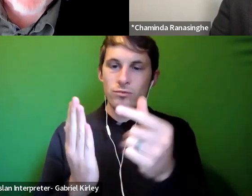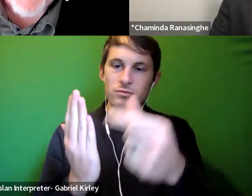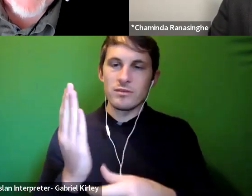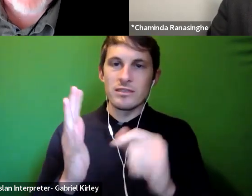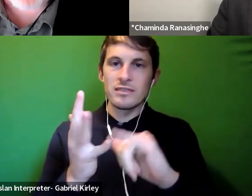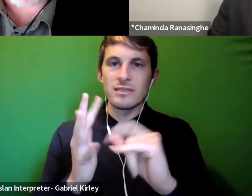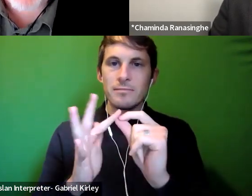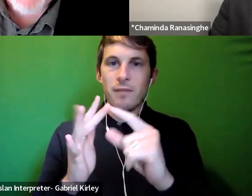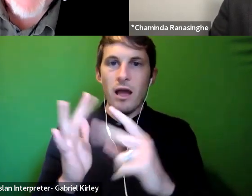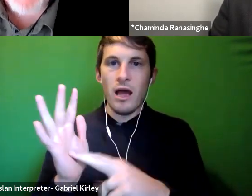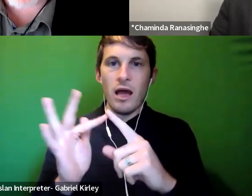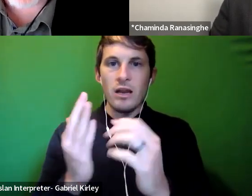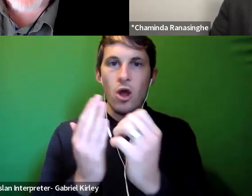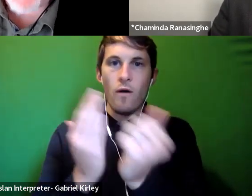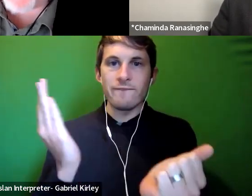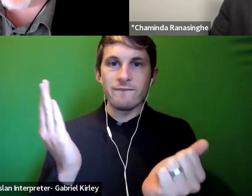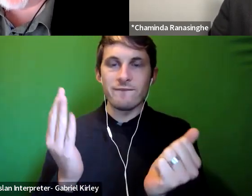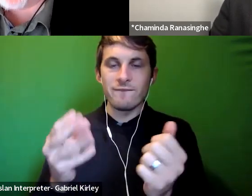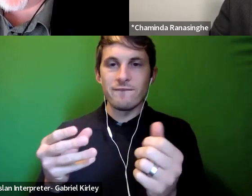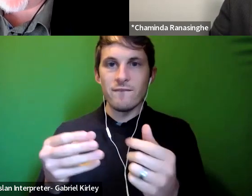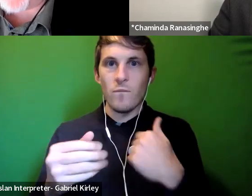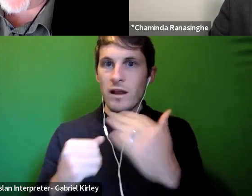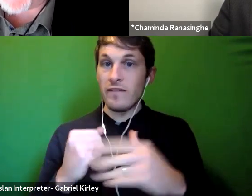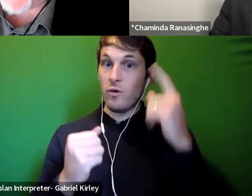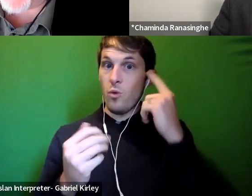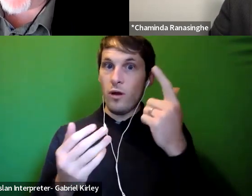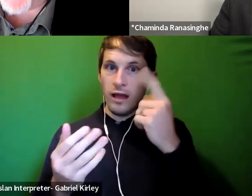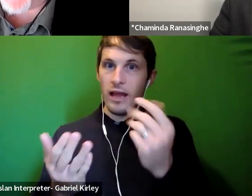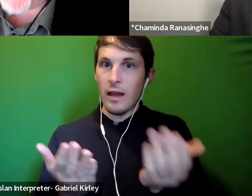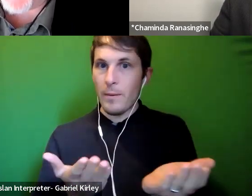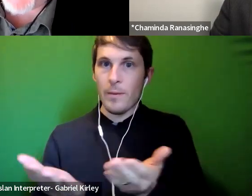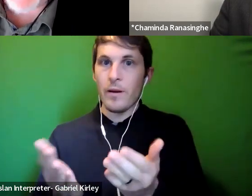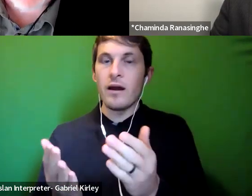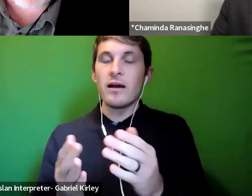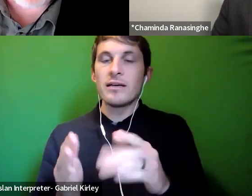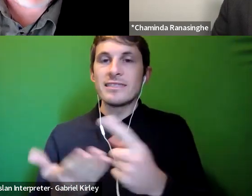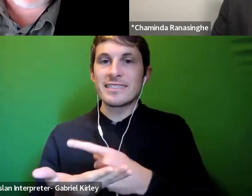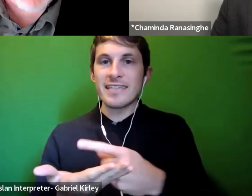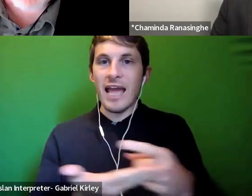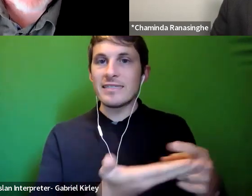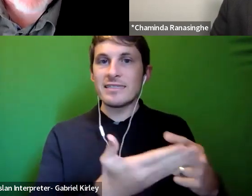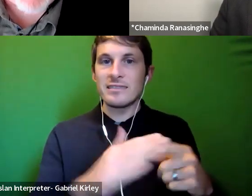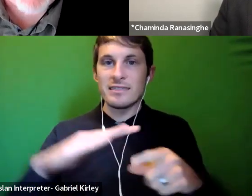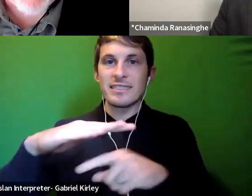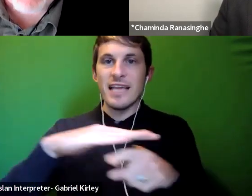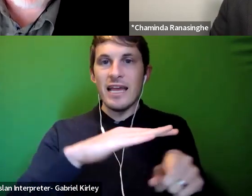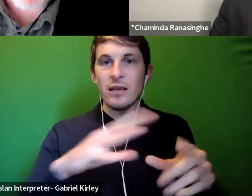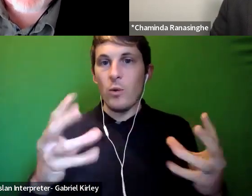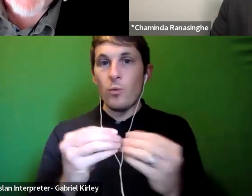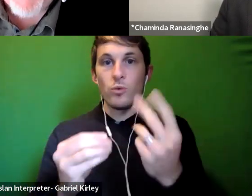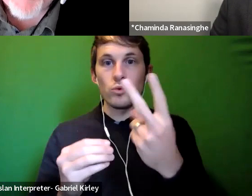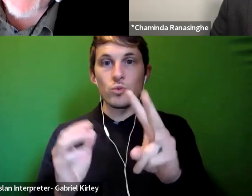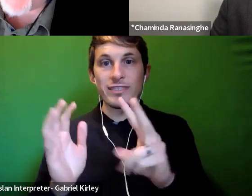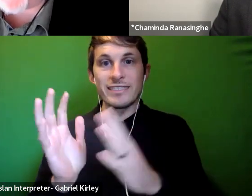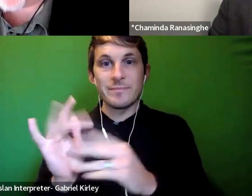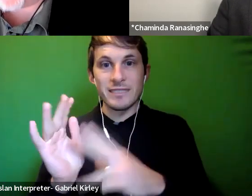thought of doing that. So again, we took ideas from elsewhere and we started to implement those, and then we could scan the book in 20 minutes, and then you still